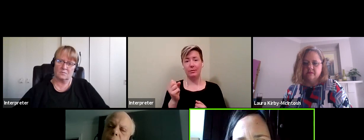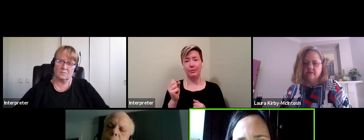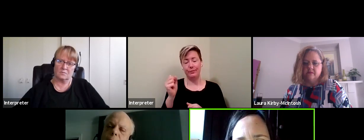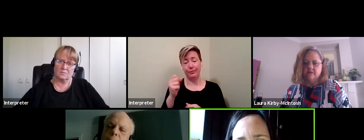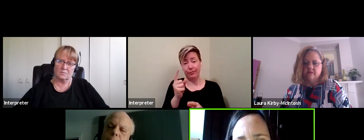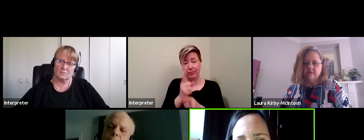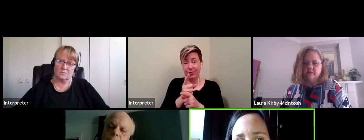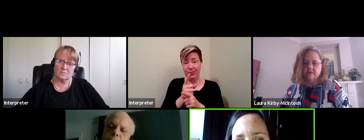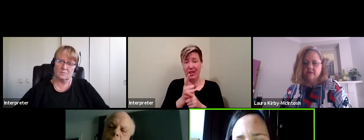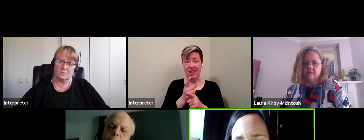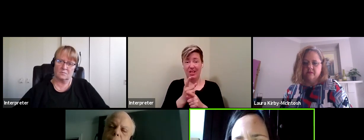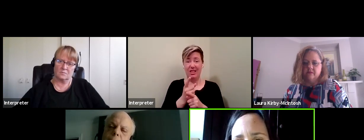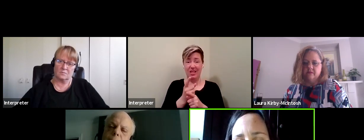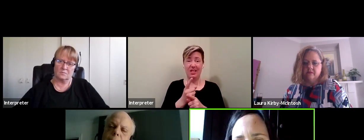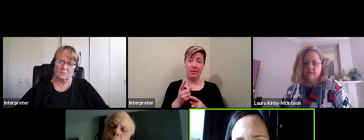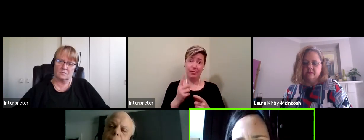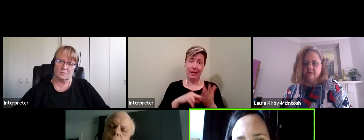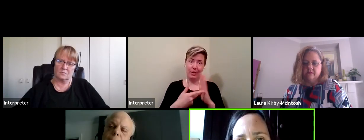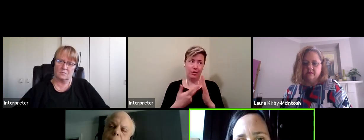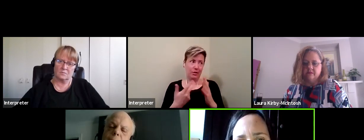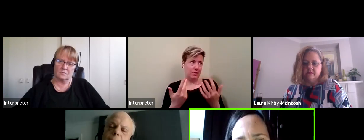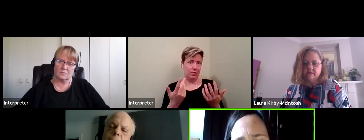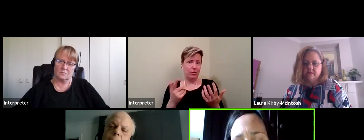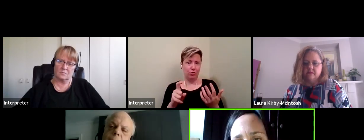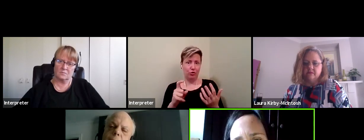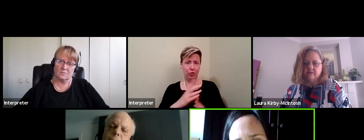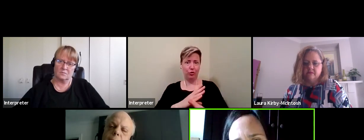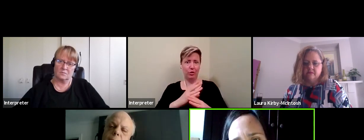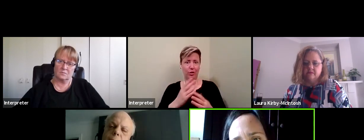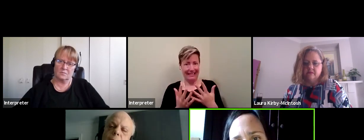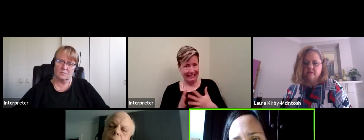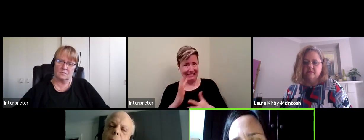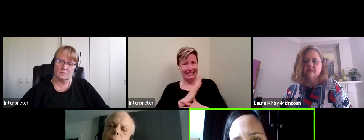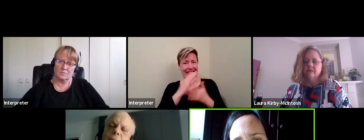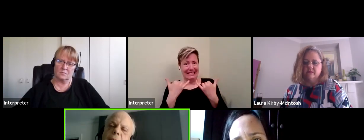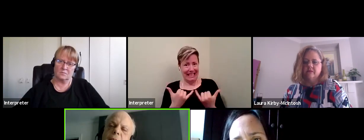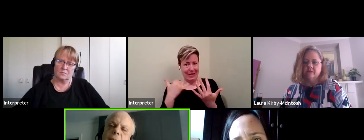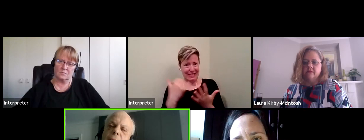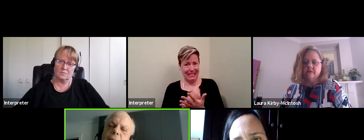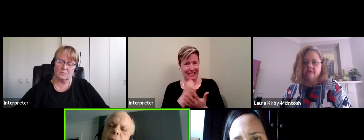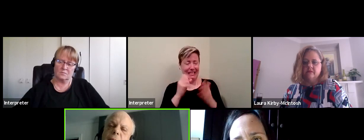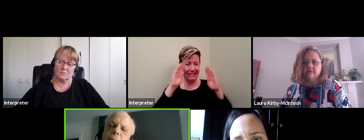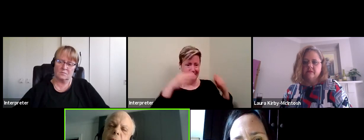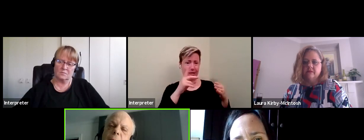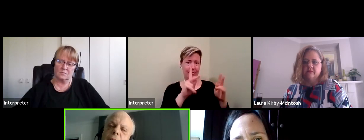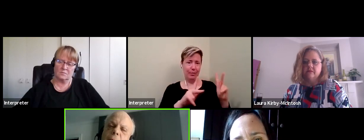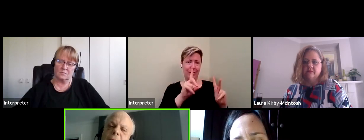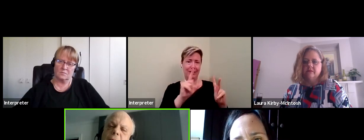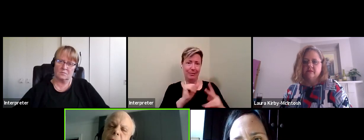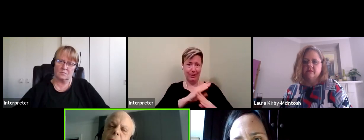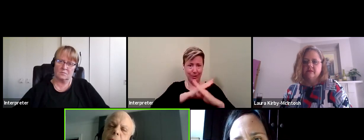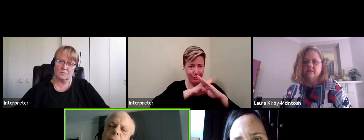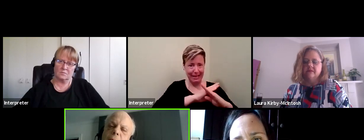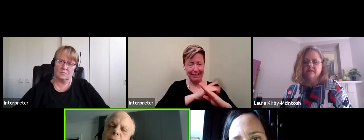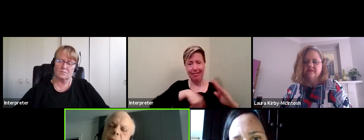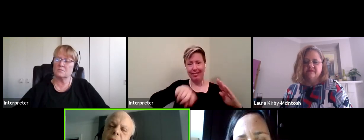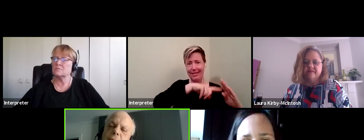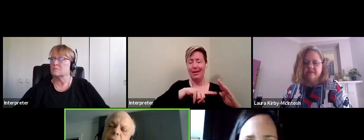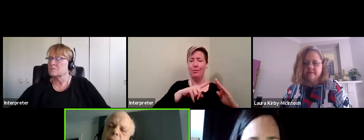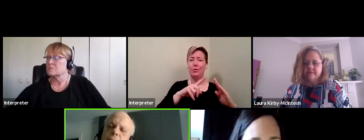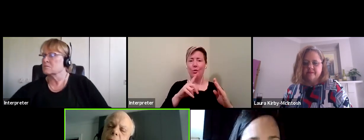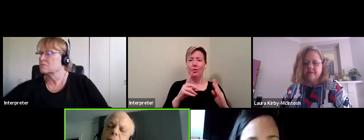considered a priority to ensure from the start that they are adequately protected? Wendy, thank you very much. Back to you, Laura, for